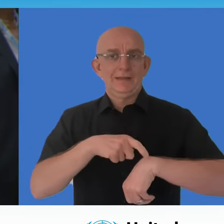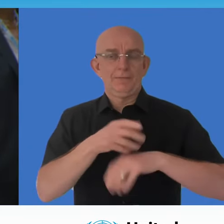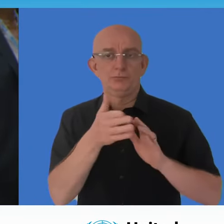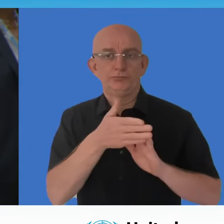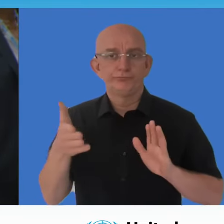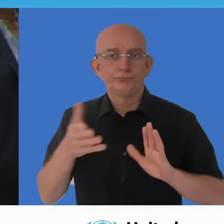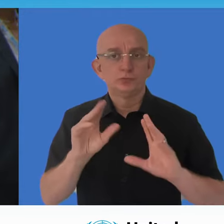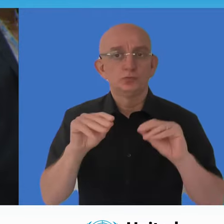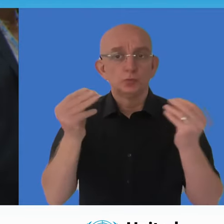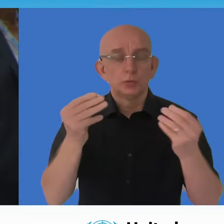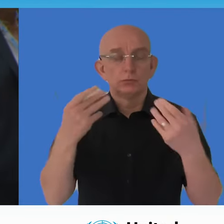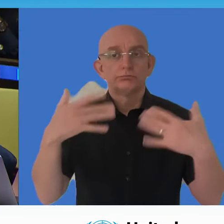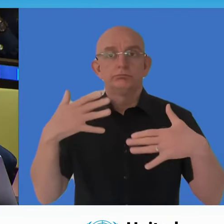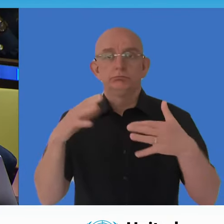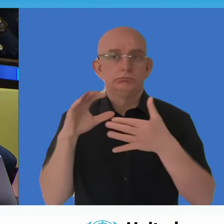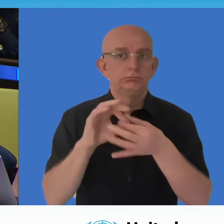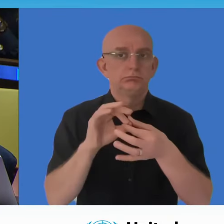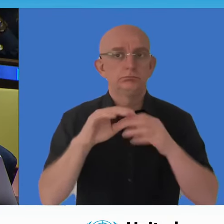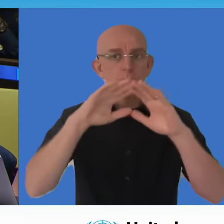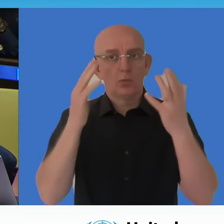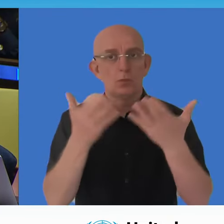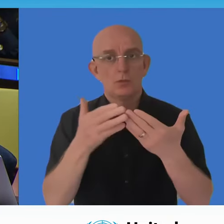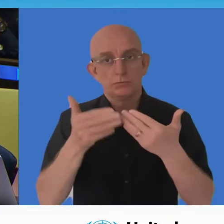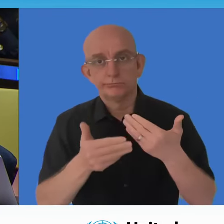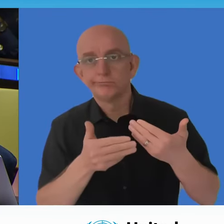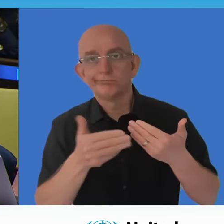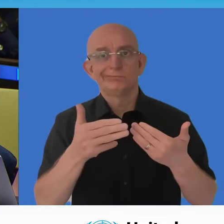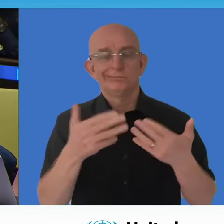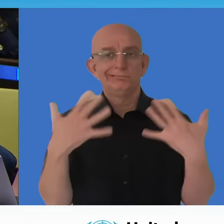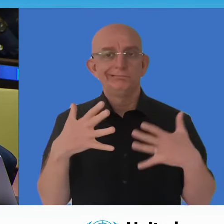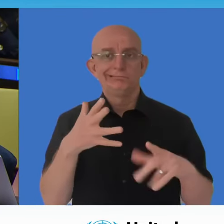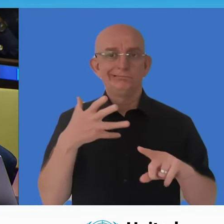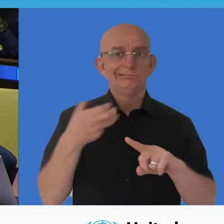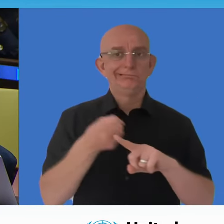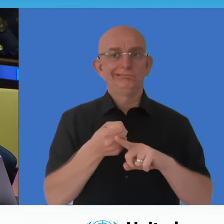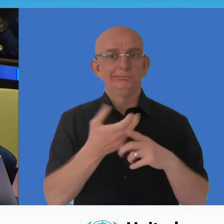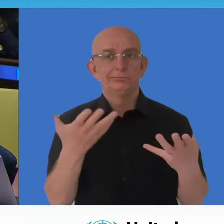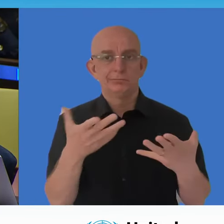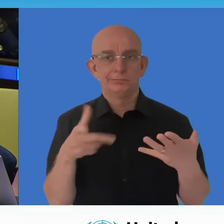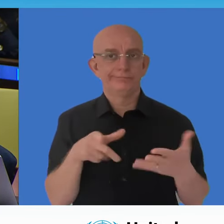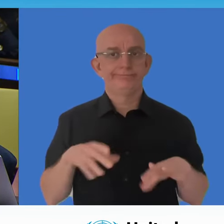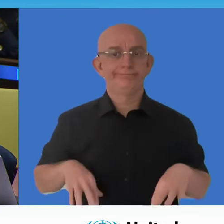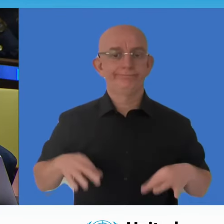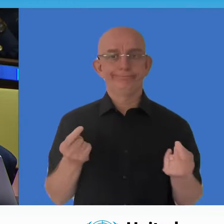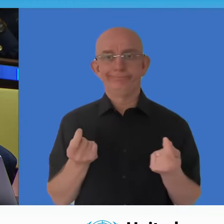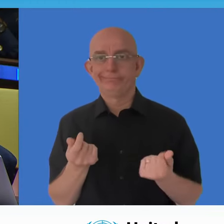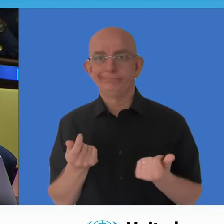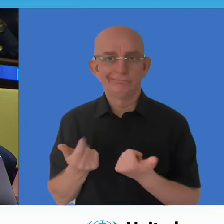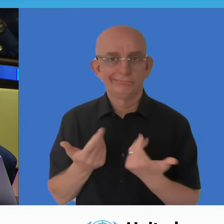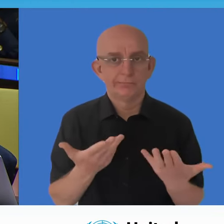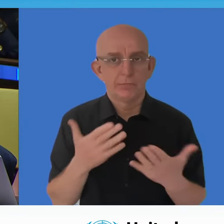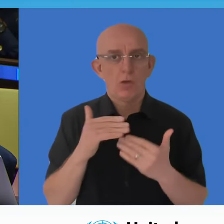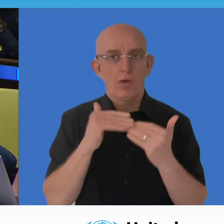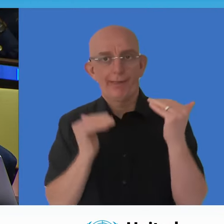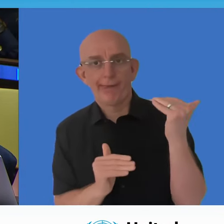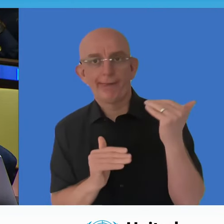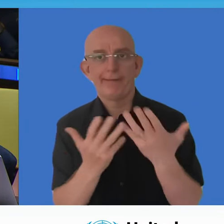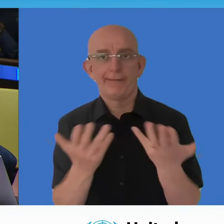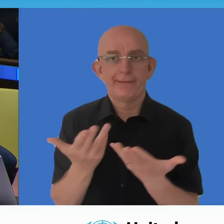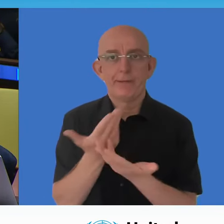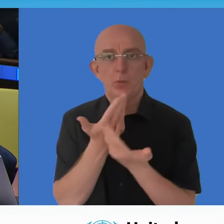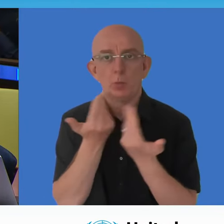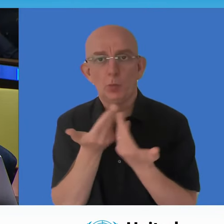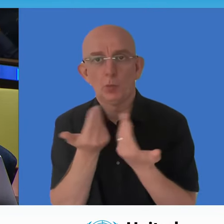impacted by poverty, they are crucial in ending it. Empowering youth means ending poverty. Madam President, as the country with a large young